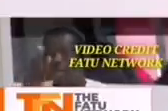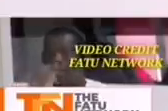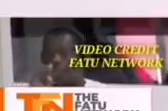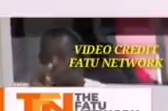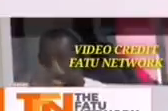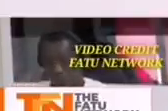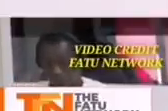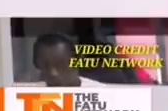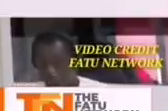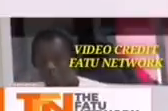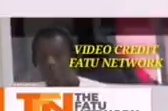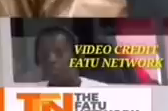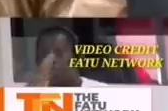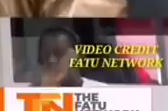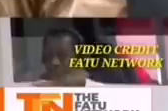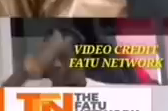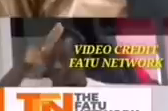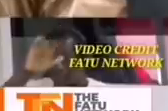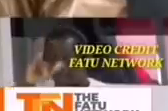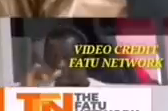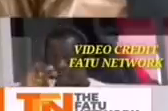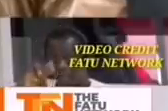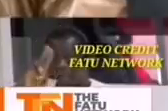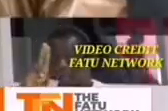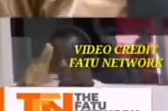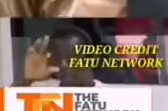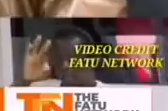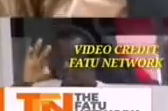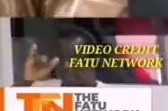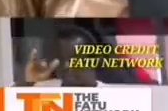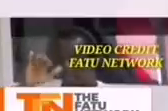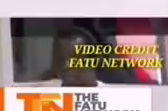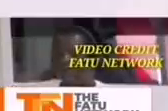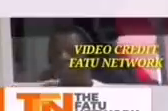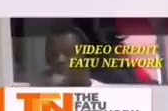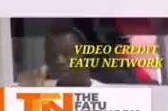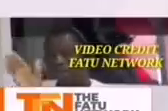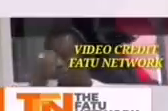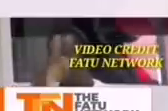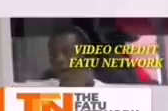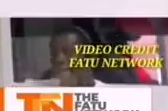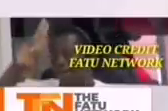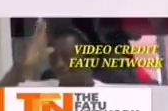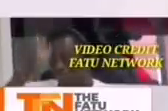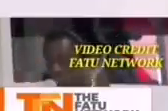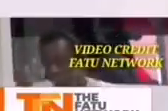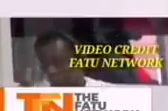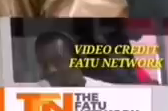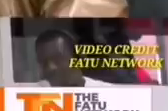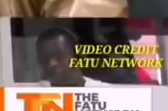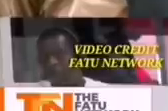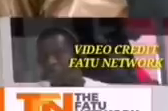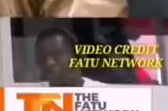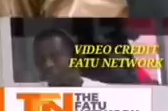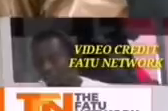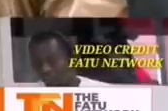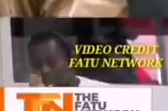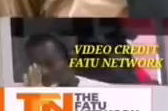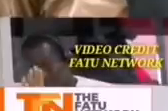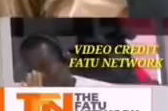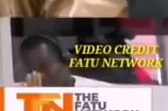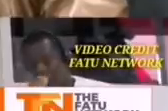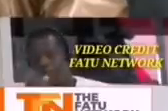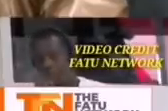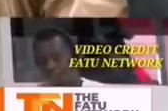wamukulati miyalonko alaji kanyi a testimony mundi TRRC Amanketo Nyati. Former military